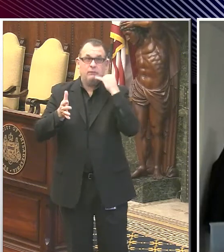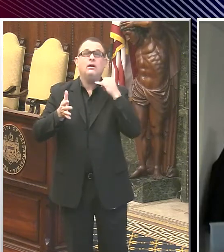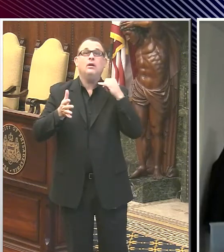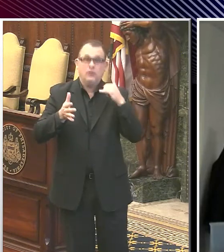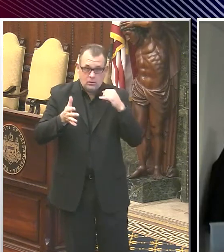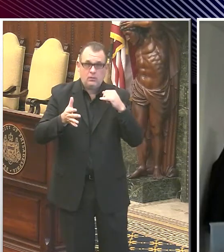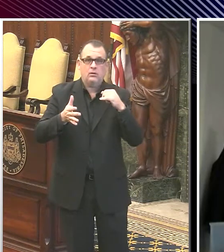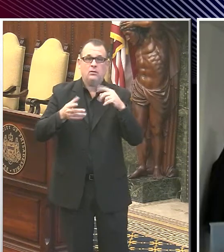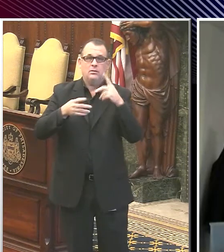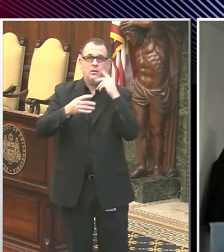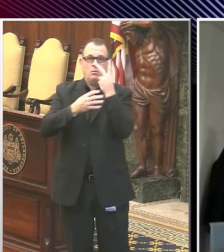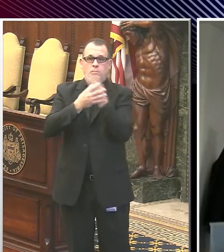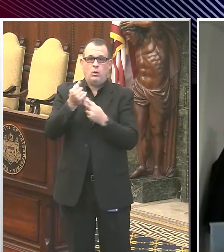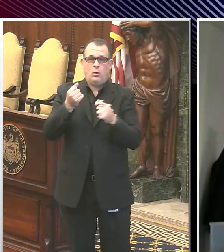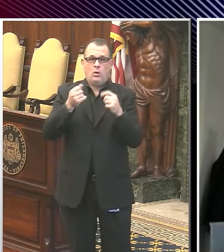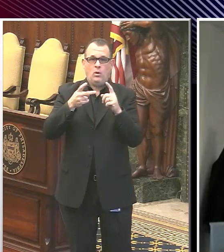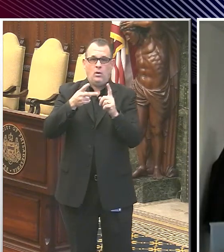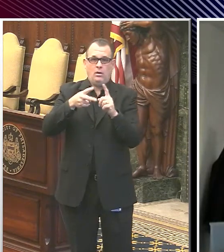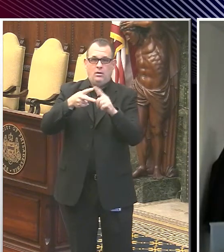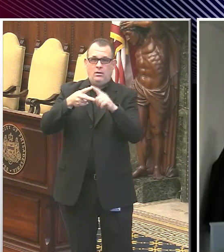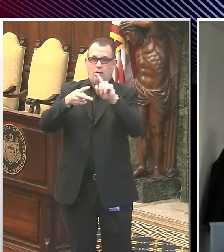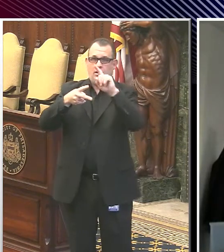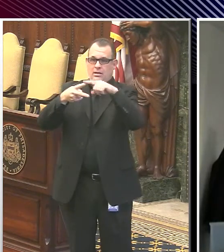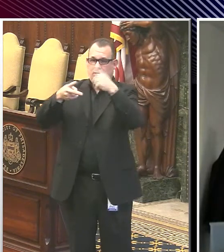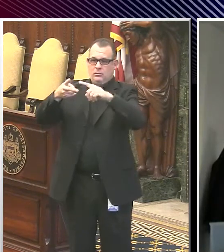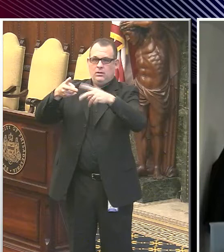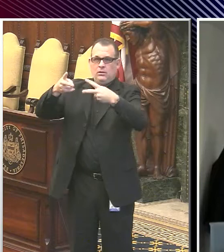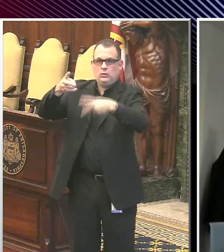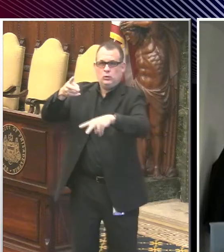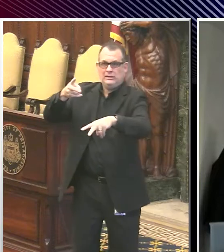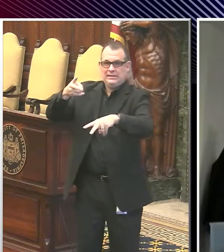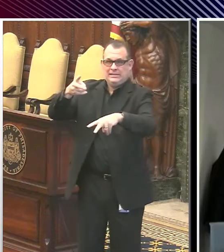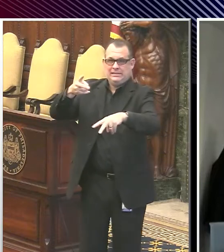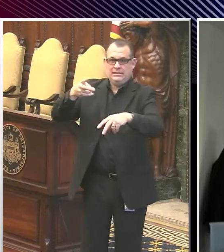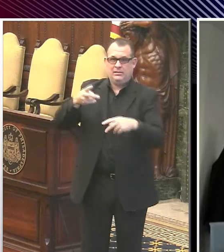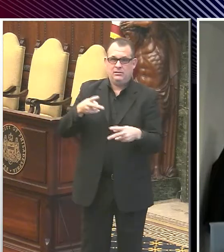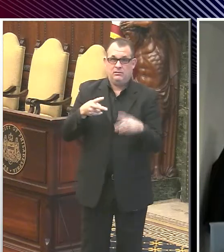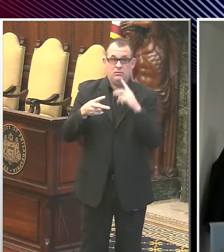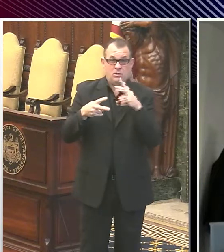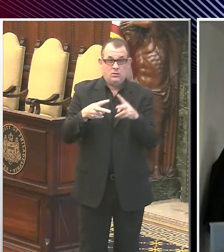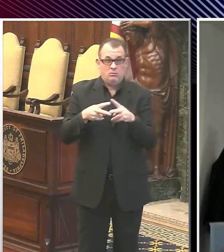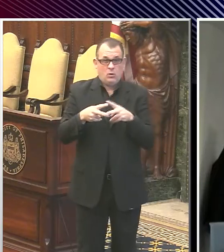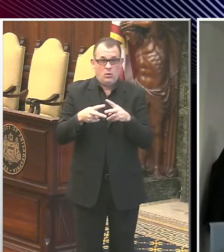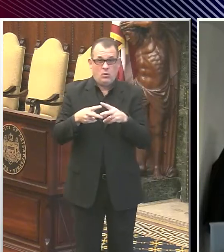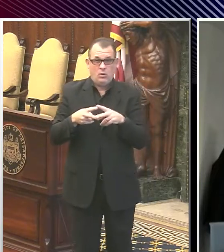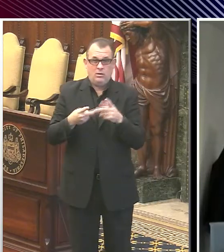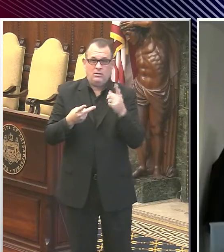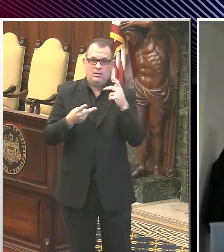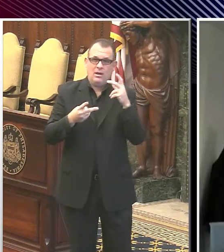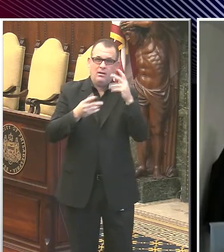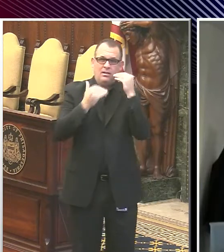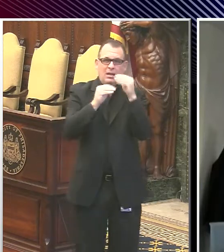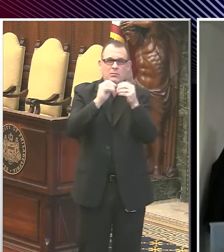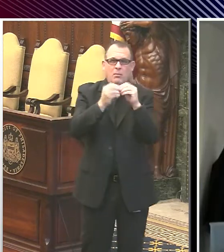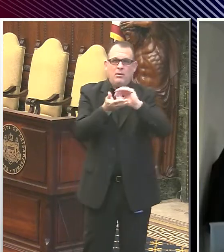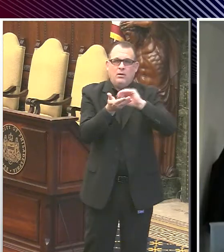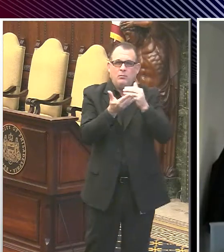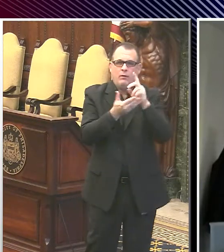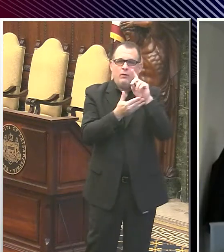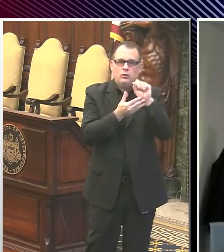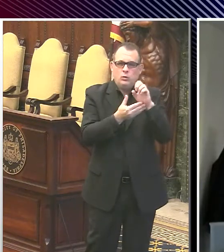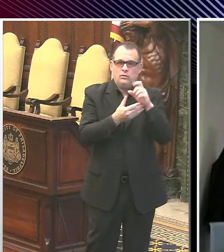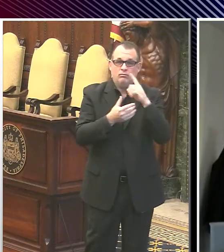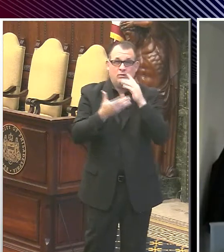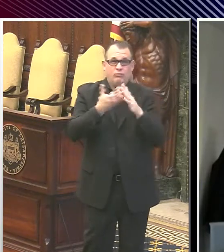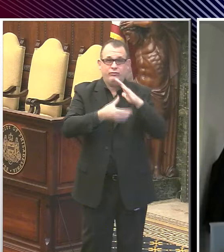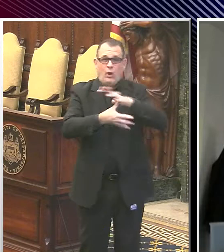that the following week. And with both of these vaccines, we will have limited doses. And our first priority group is going to be healthcare workers who are